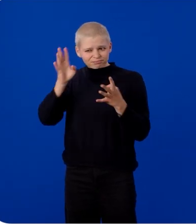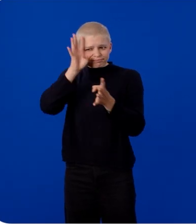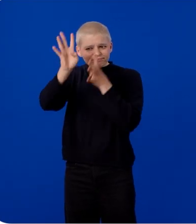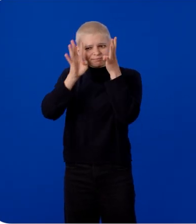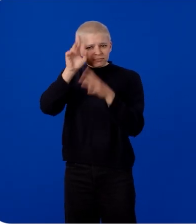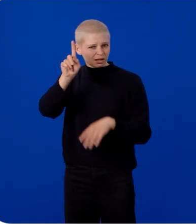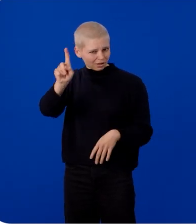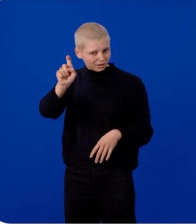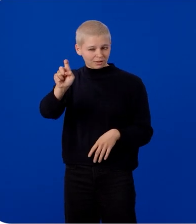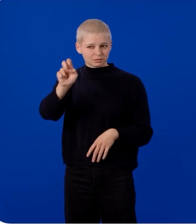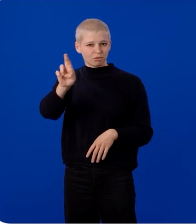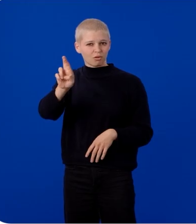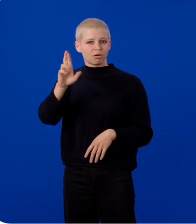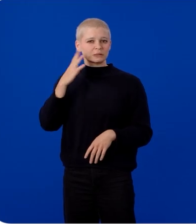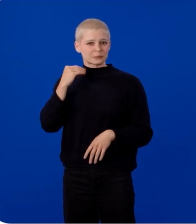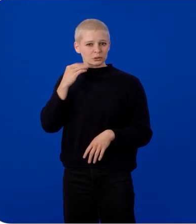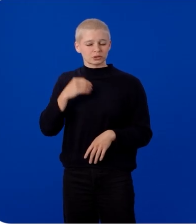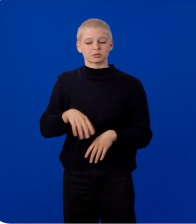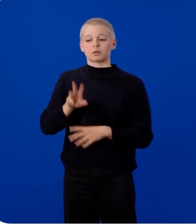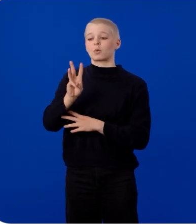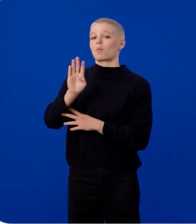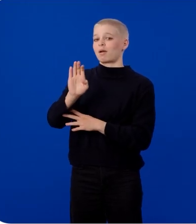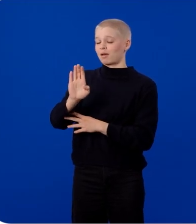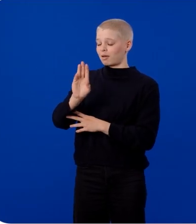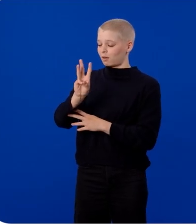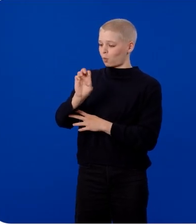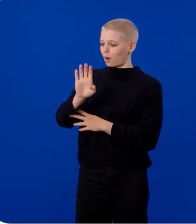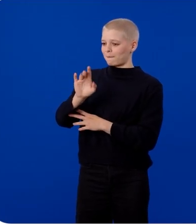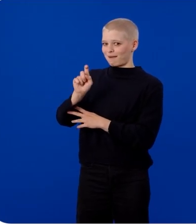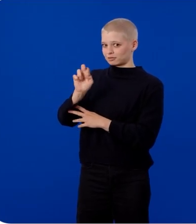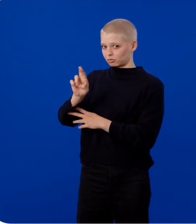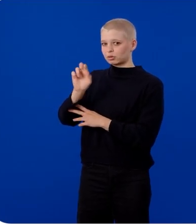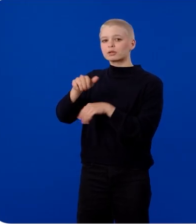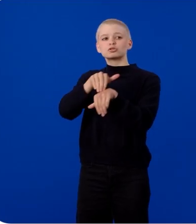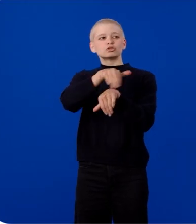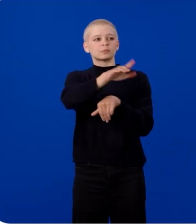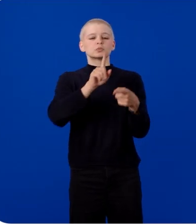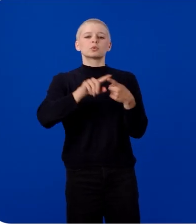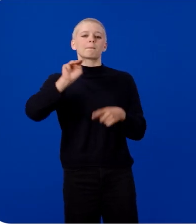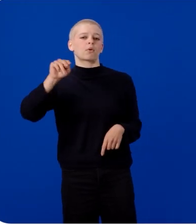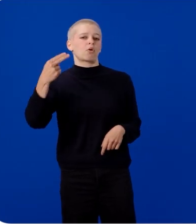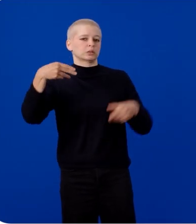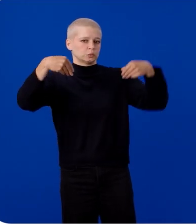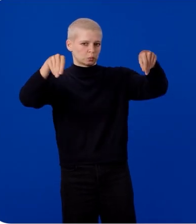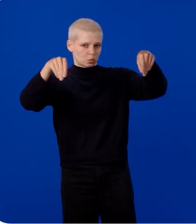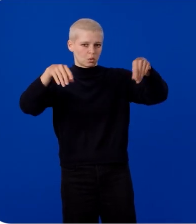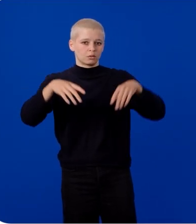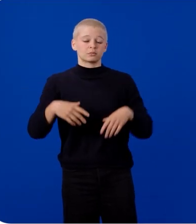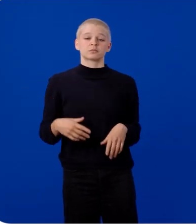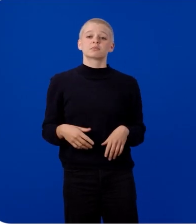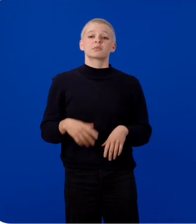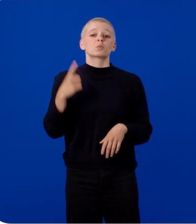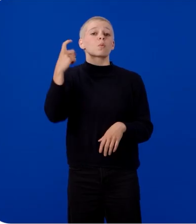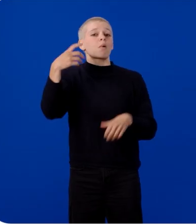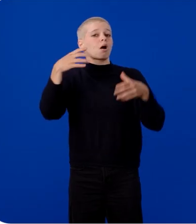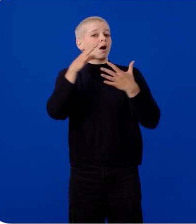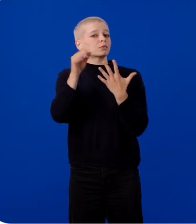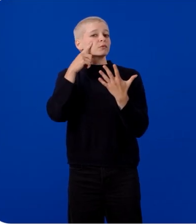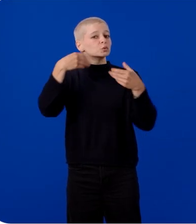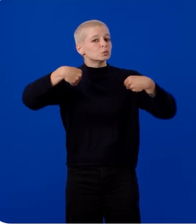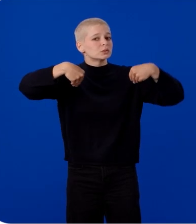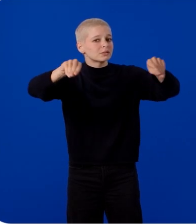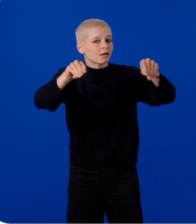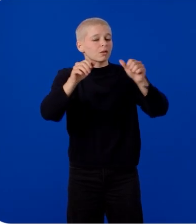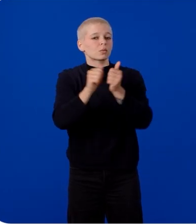experiences. WebXR experiences can now be shipped to the Meta Horizon store, opening up another distribution channel for our web devs on